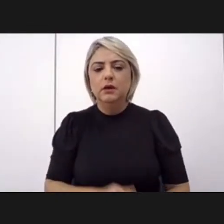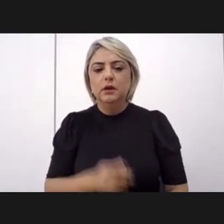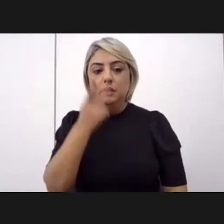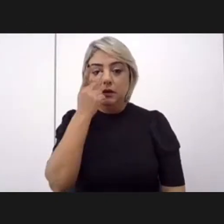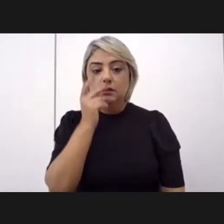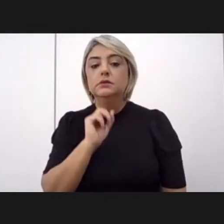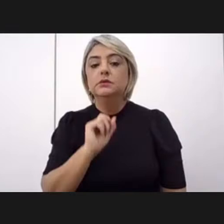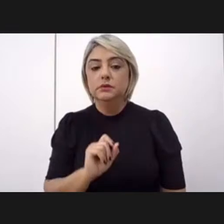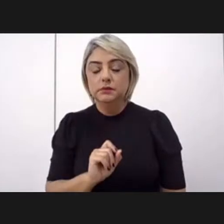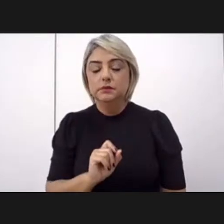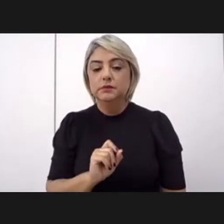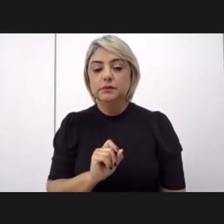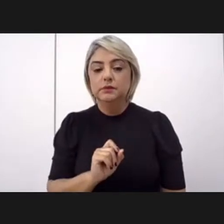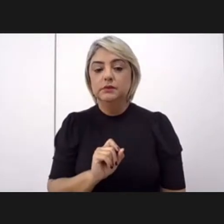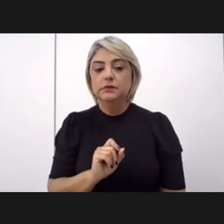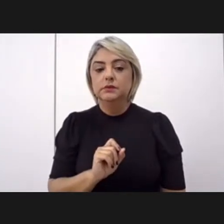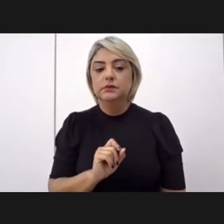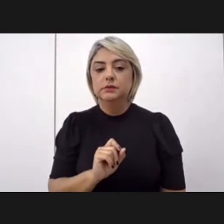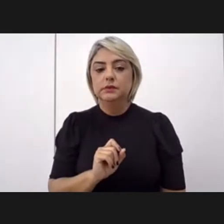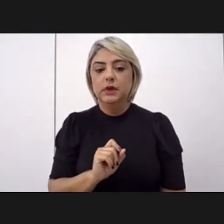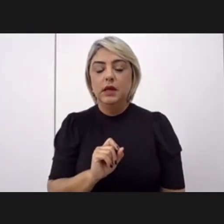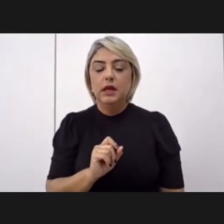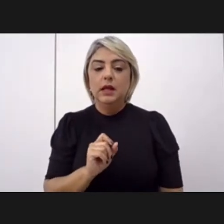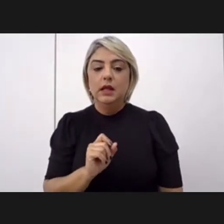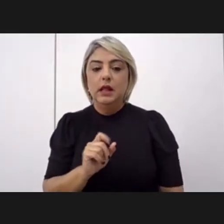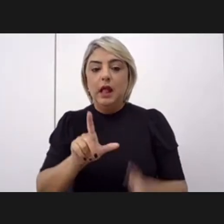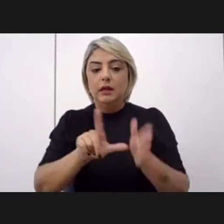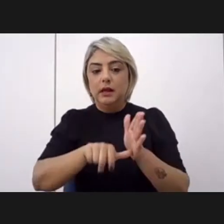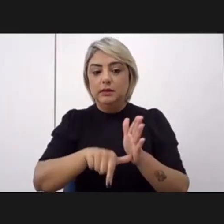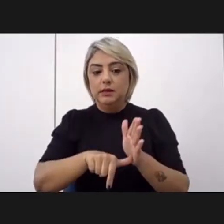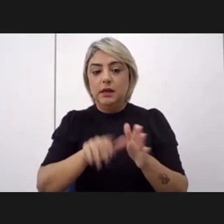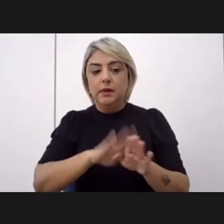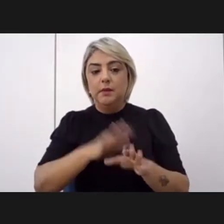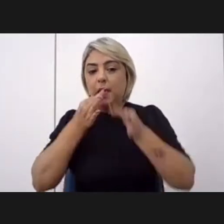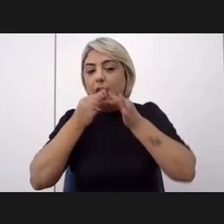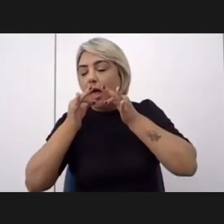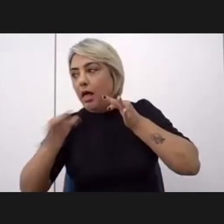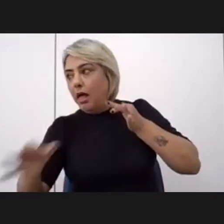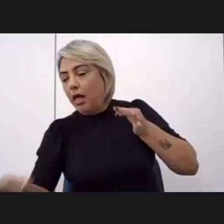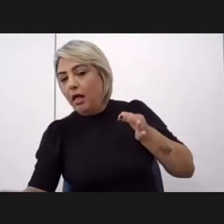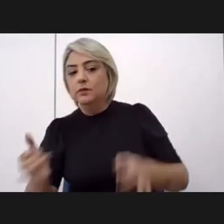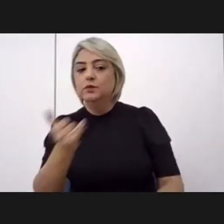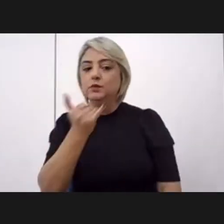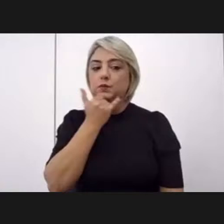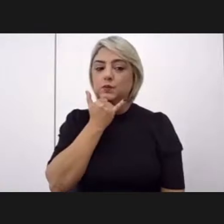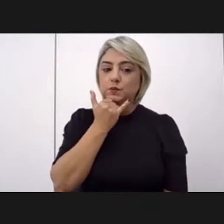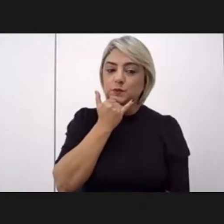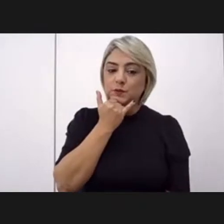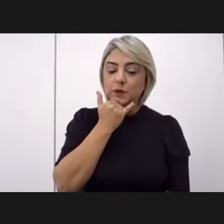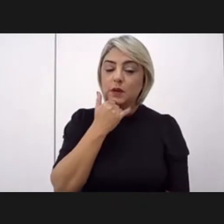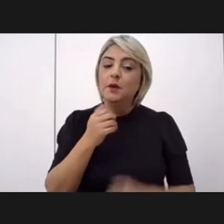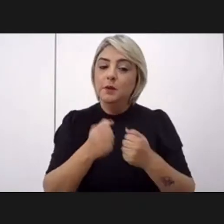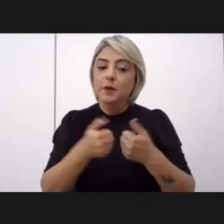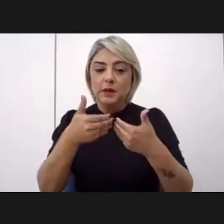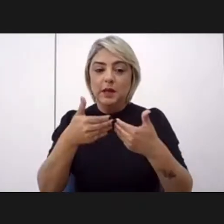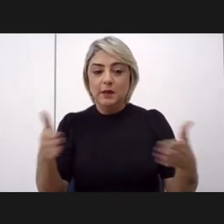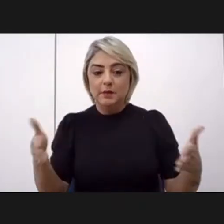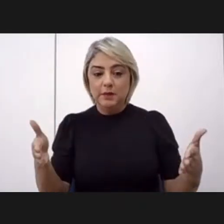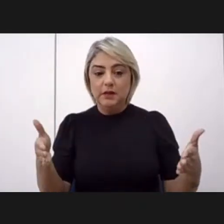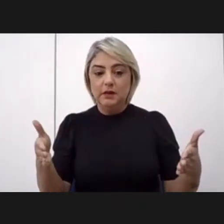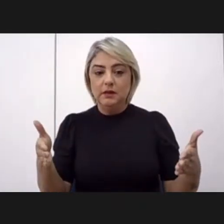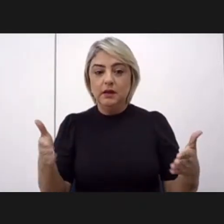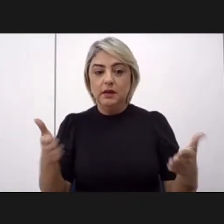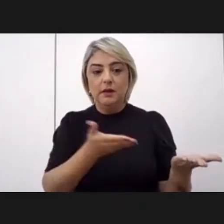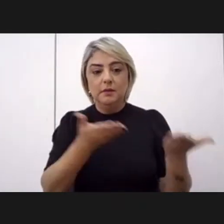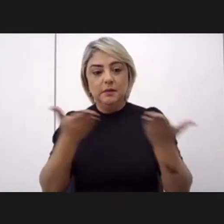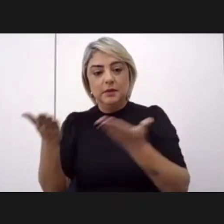have talked too much, sorry for that. We're going to open the floor to Ève Fouilleux and then